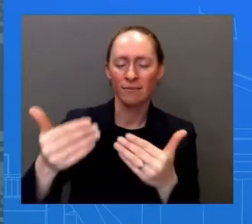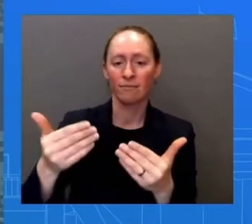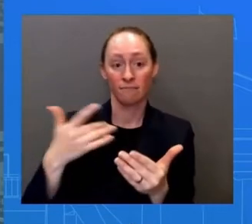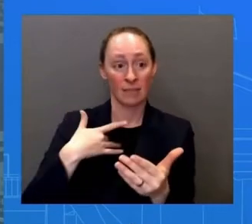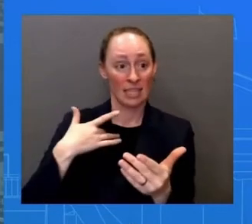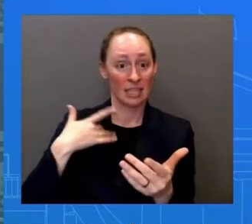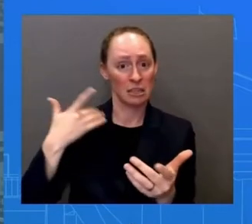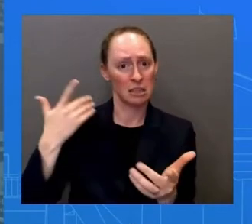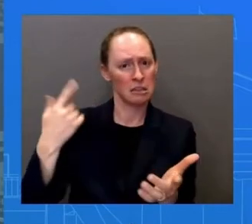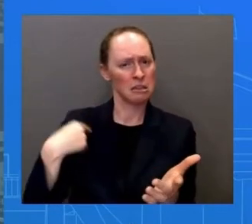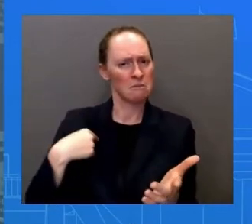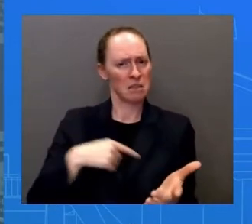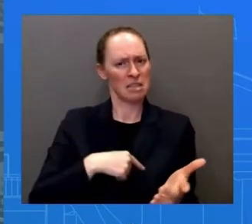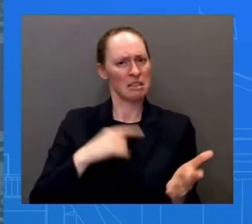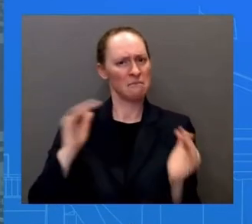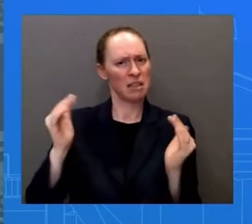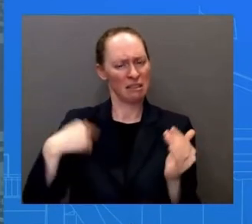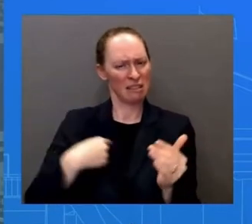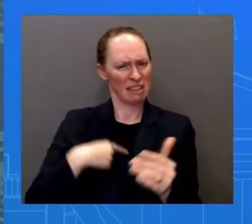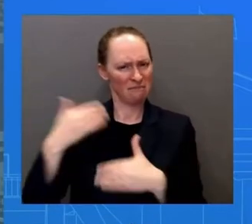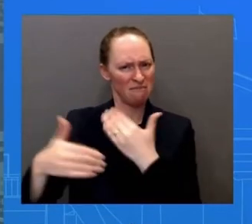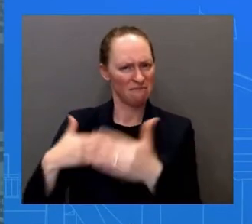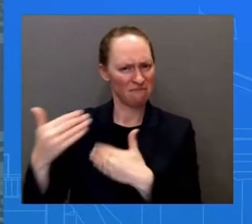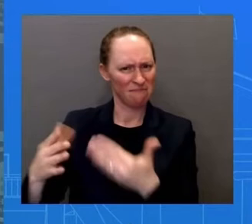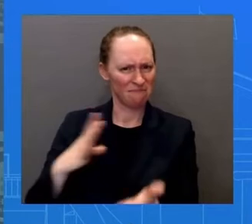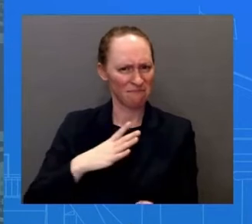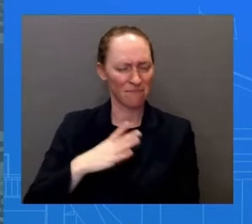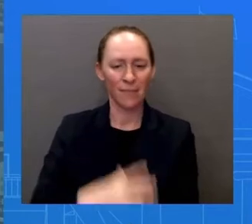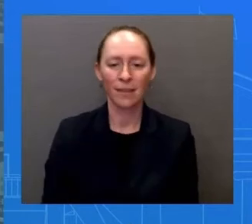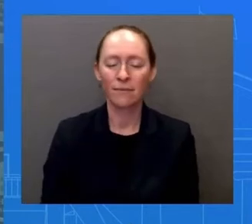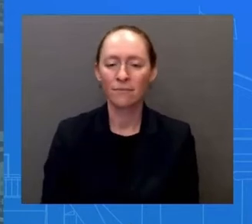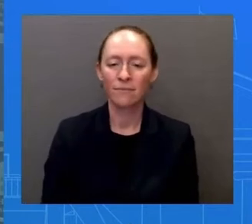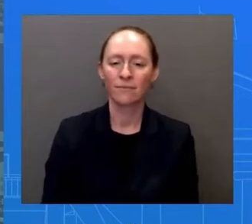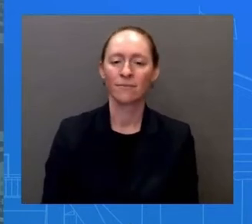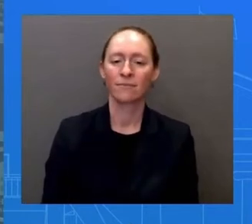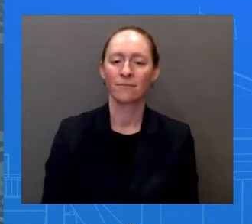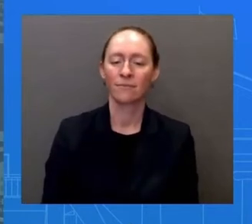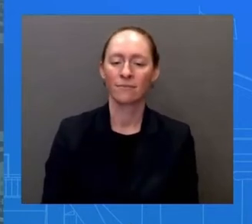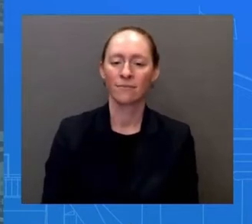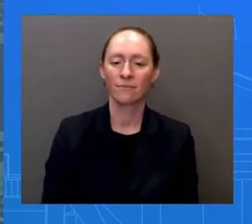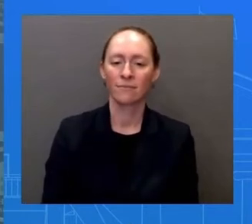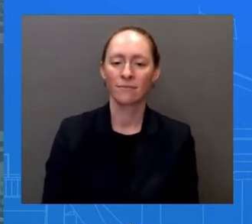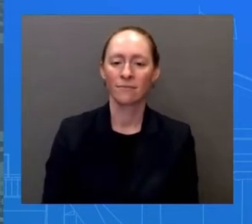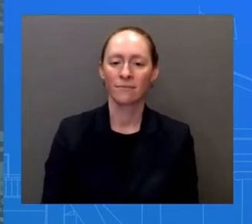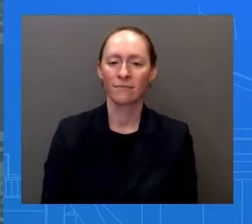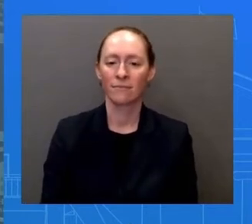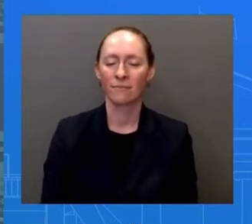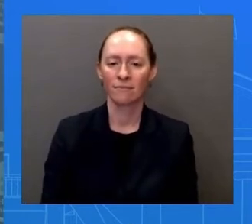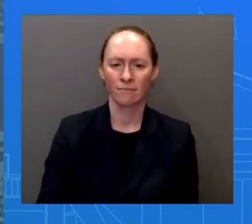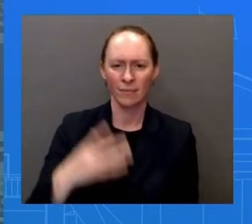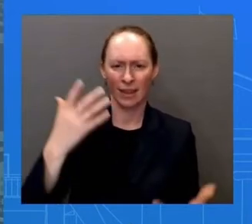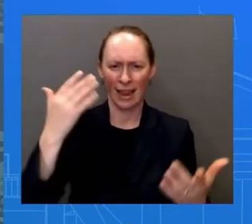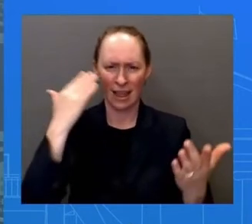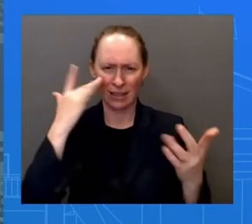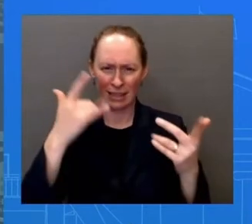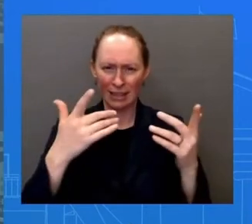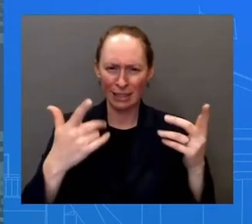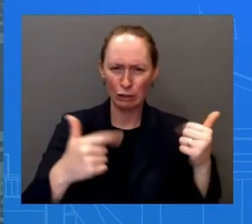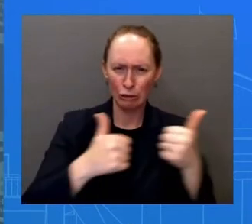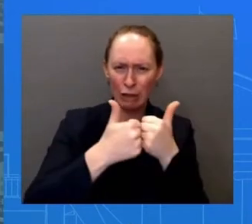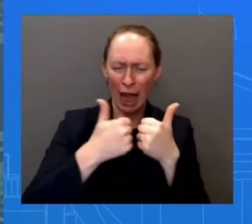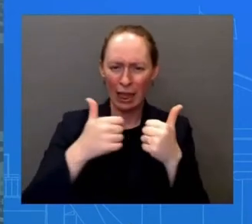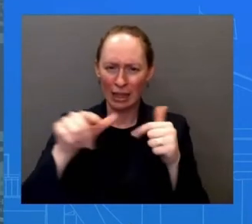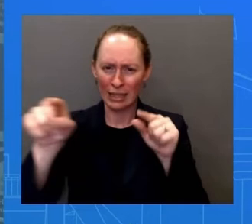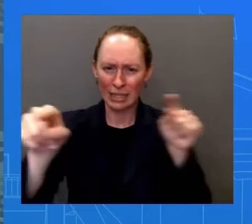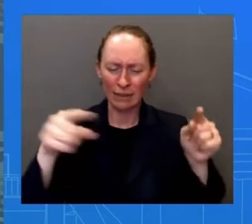present specific threats and challenges in the Indo-Pacific region that we have to make sure that we're ready for, and we're